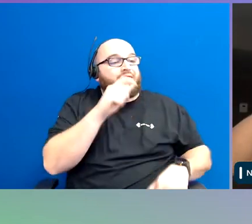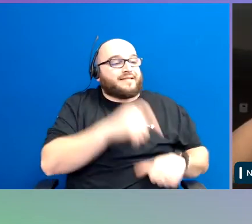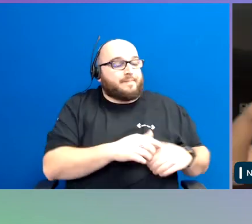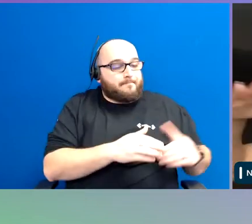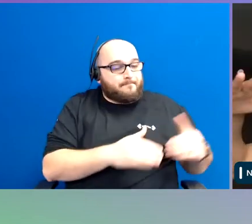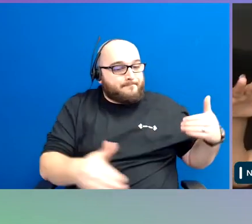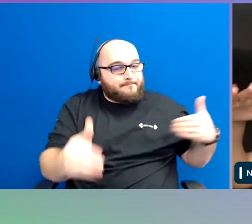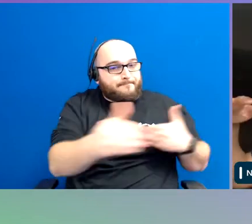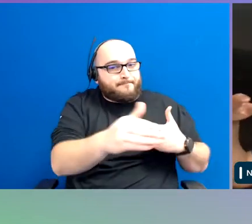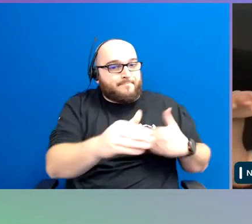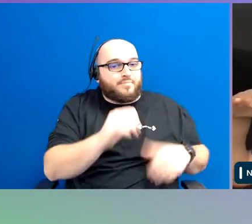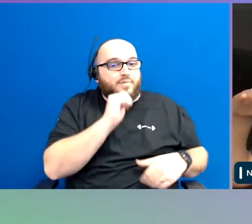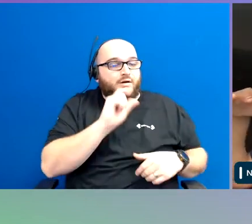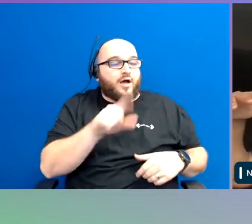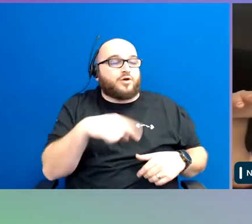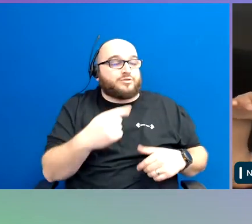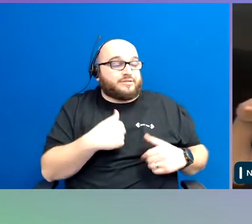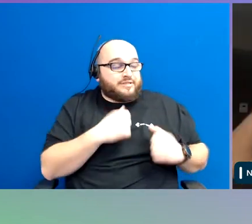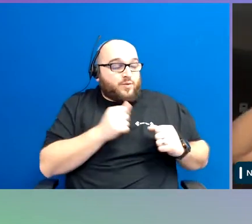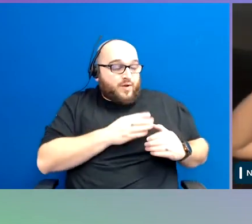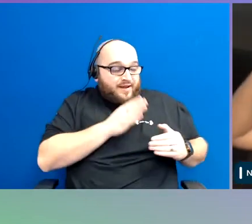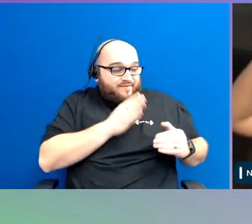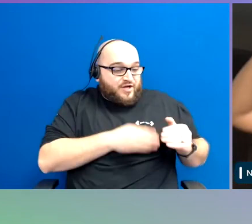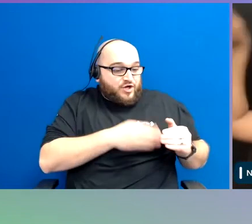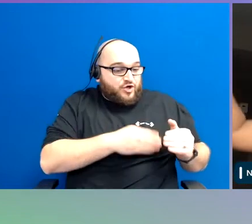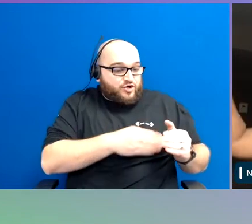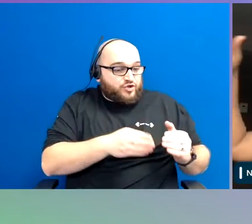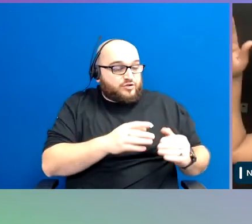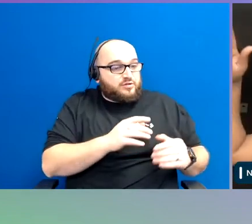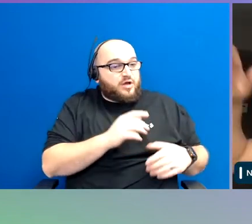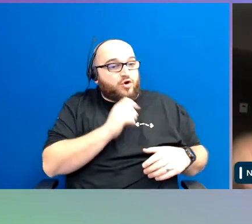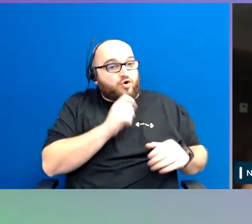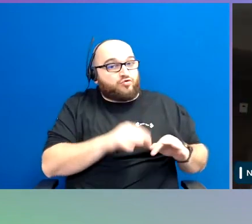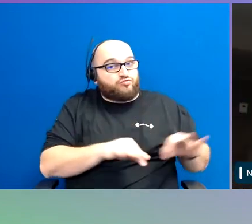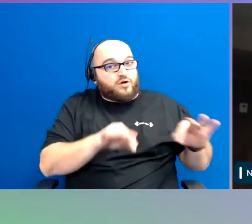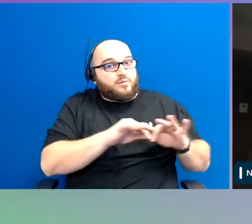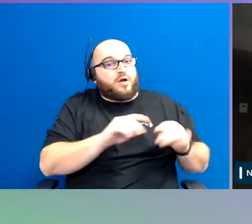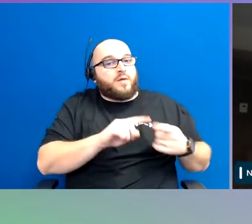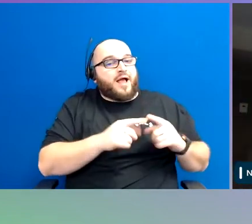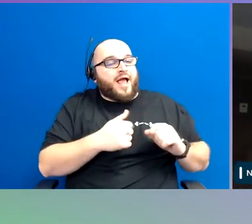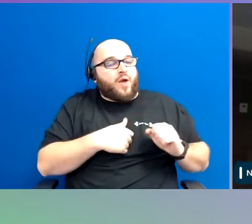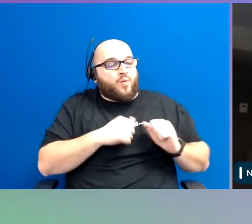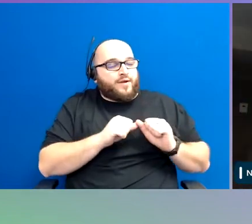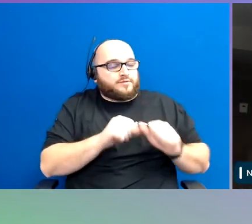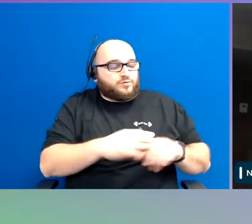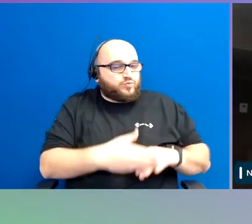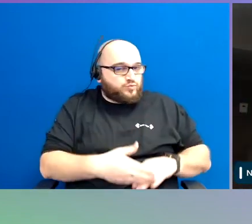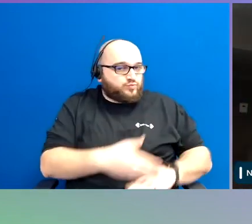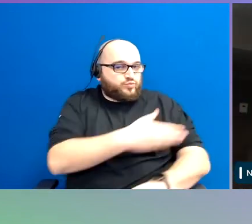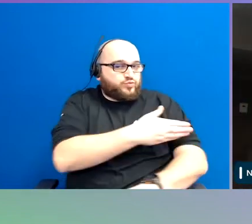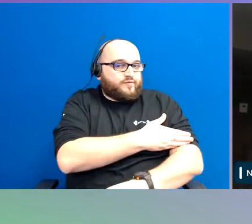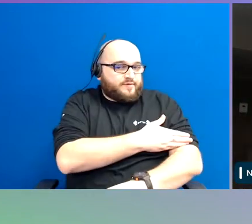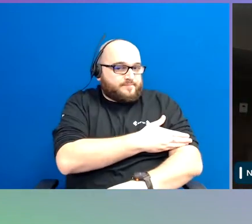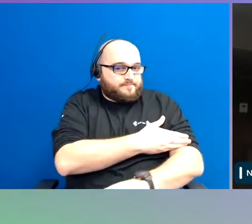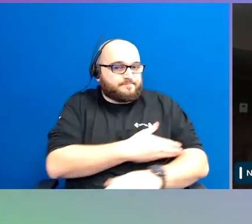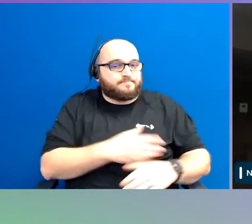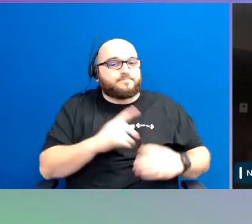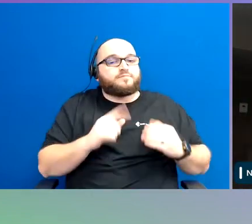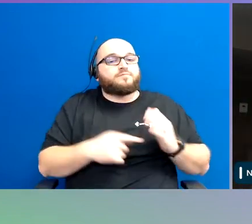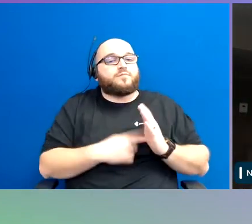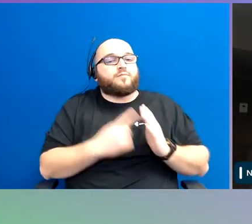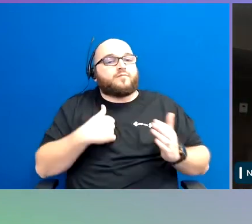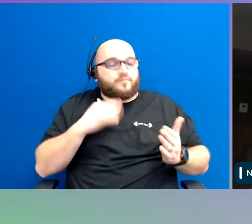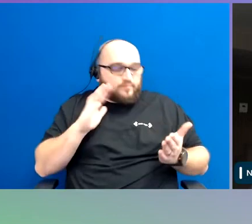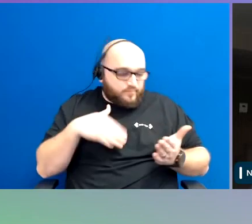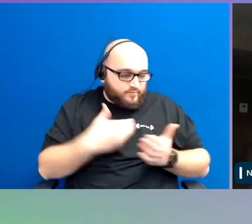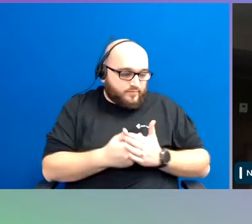like can we complete tasks today that are critical, but how can we improve the experience over time. So if when we get to starting to